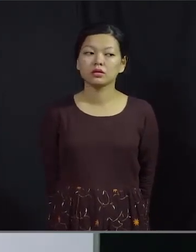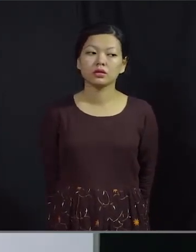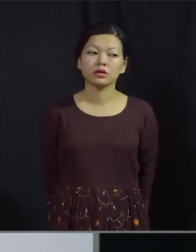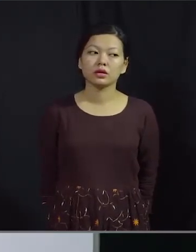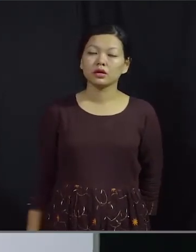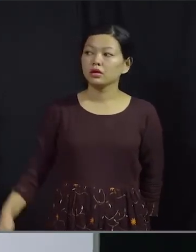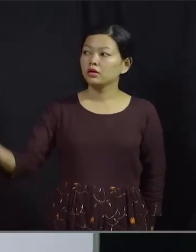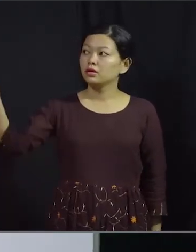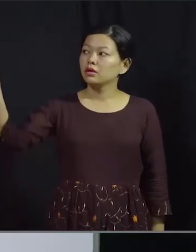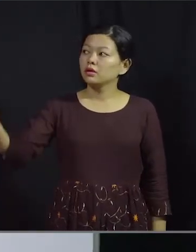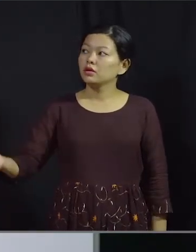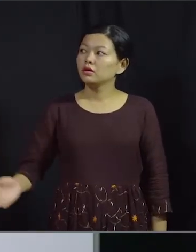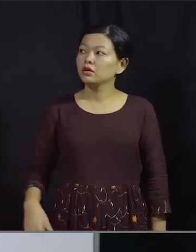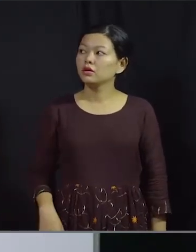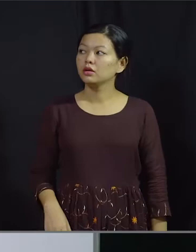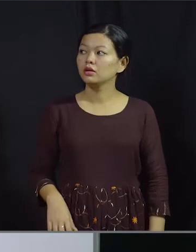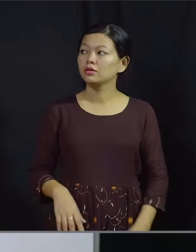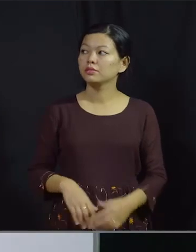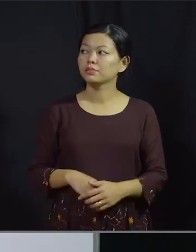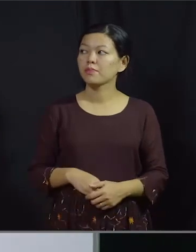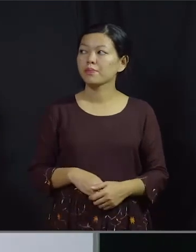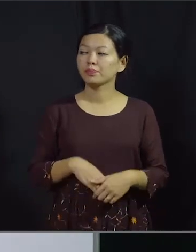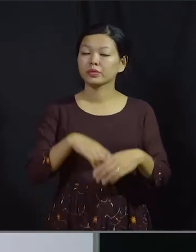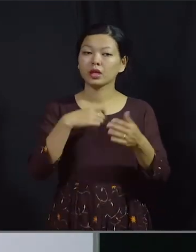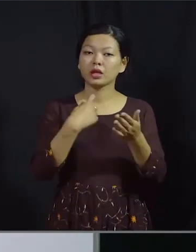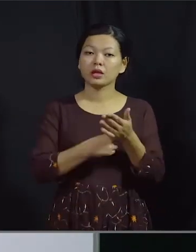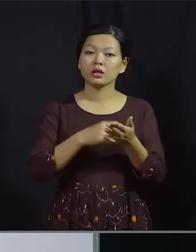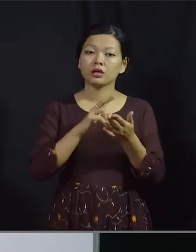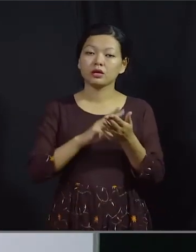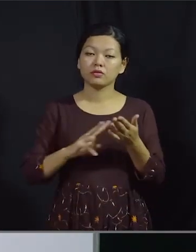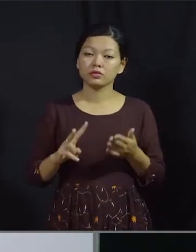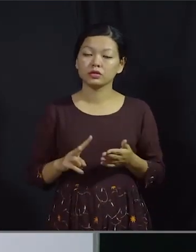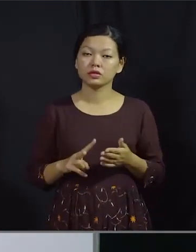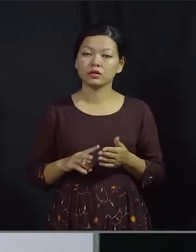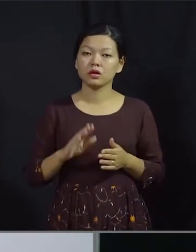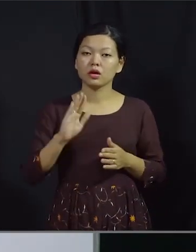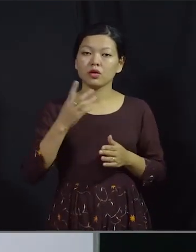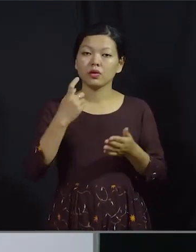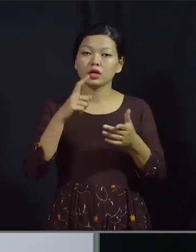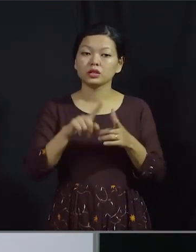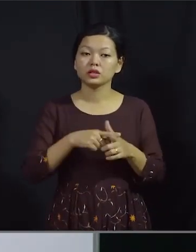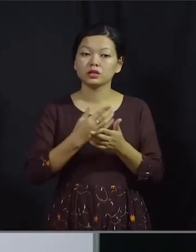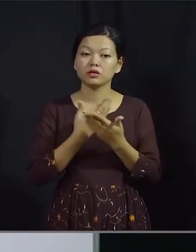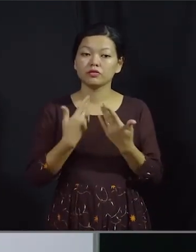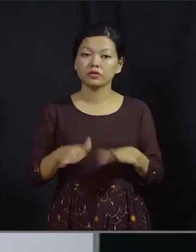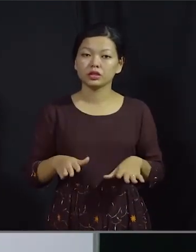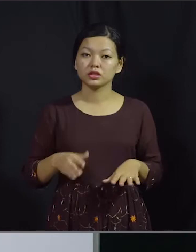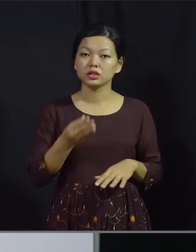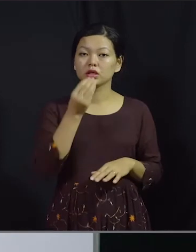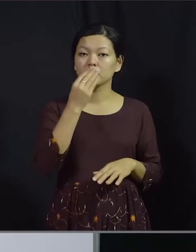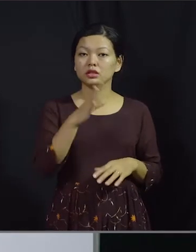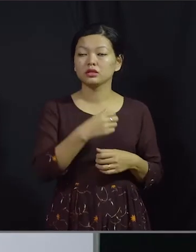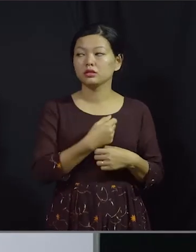here, under revaluation account, this revaluation account, once you finish the journal, it is very easy to be prepared. That